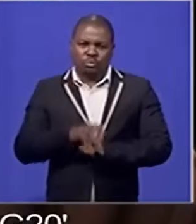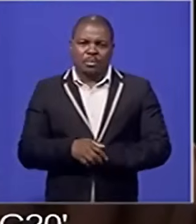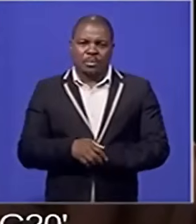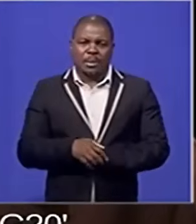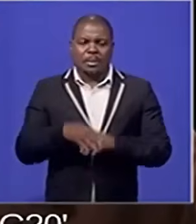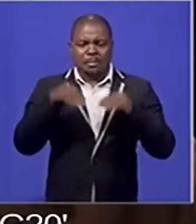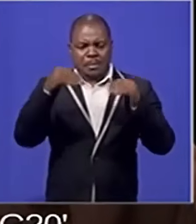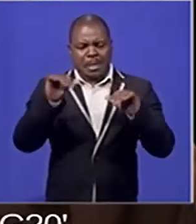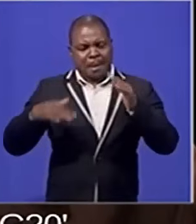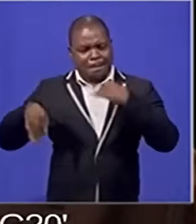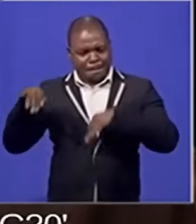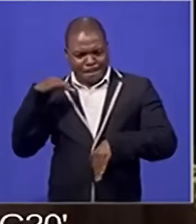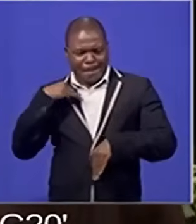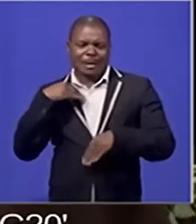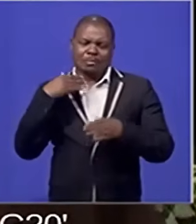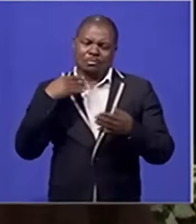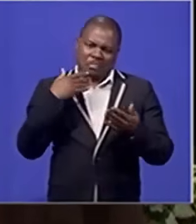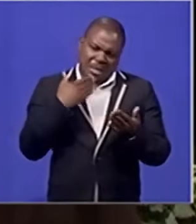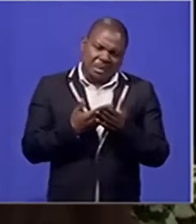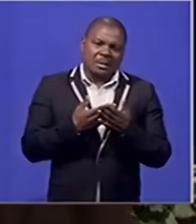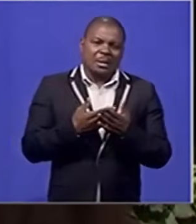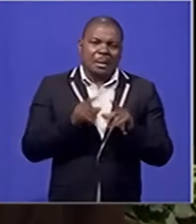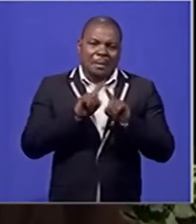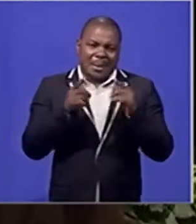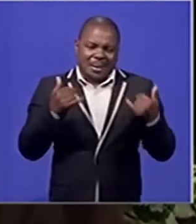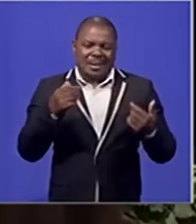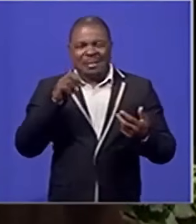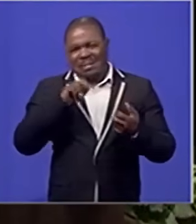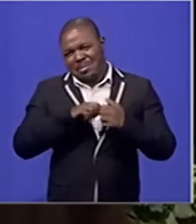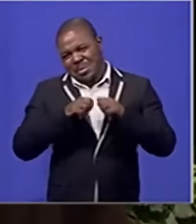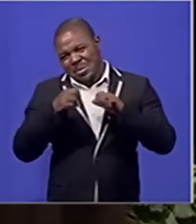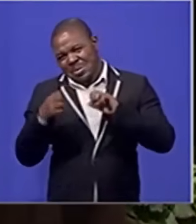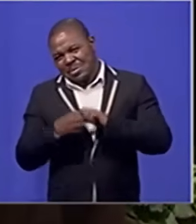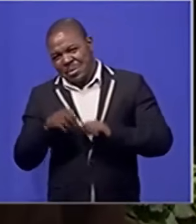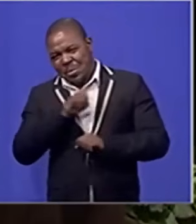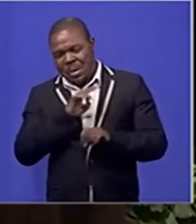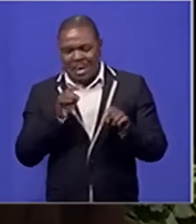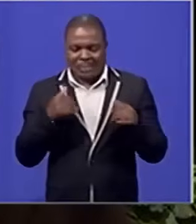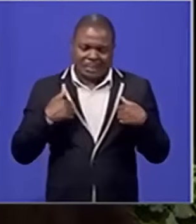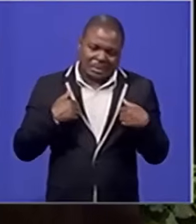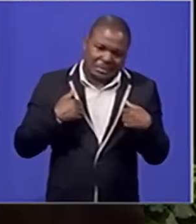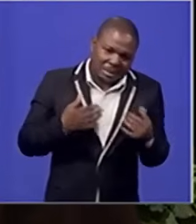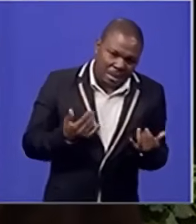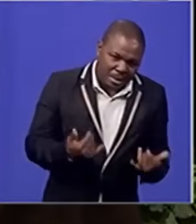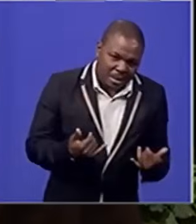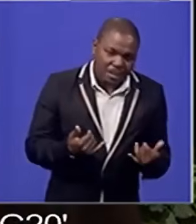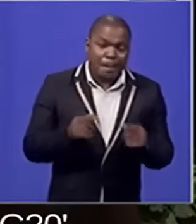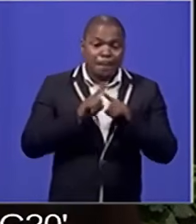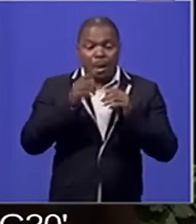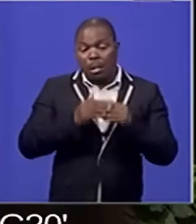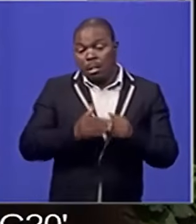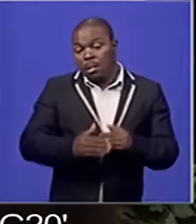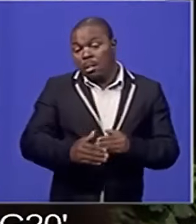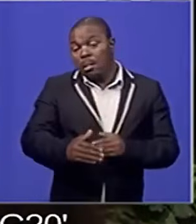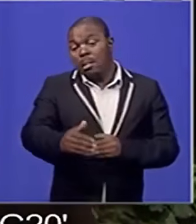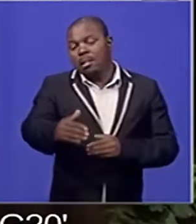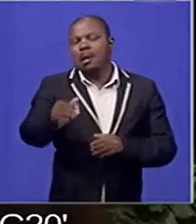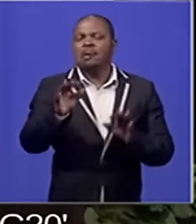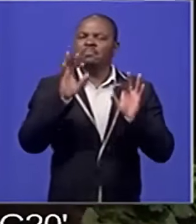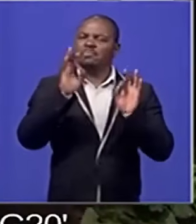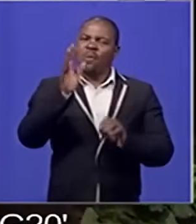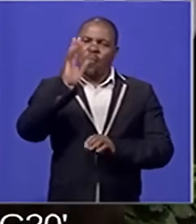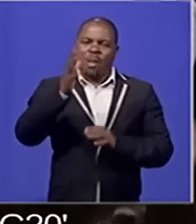sekeng re tla tlwaela e no ba gore gona bjela go no ba bothata ke re di sa thoma mara ge nako e tsamaya re tlo tlwaela